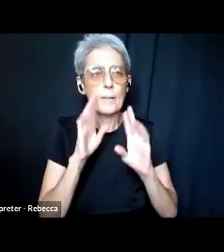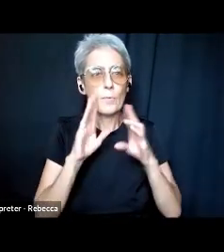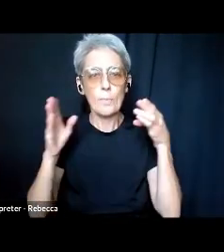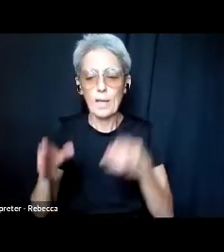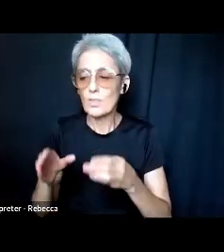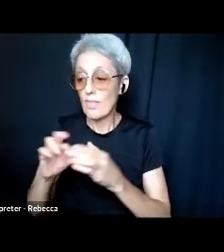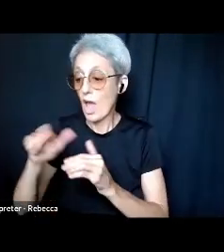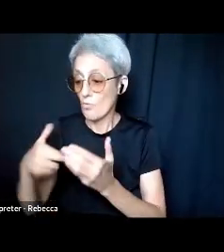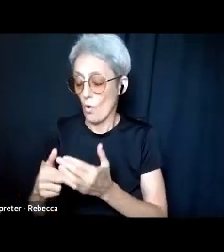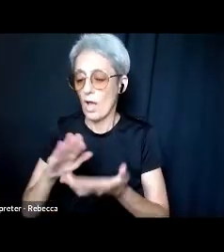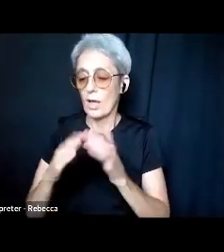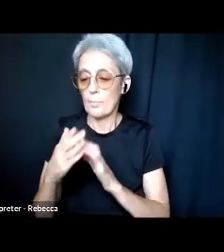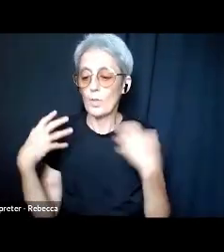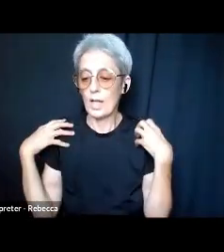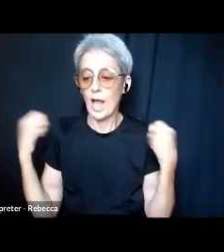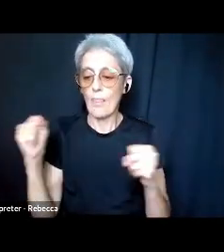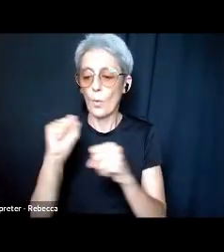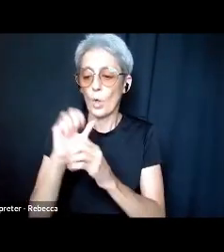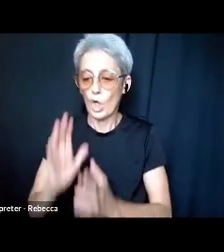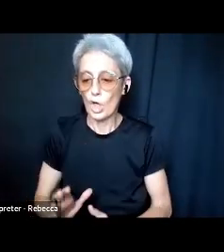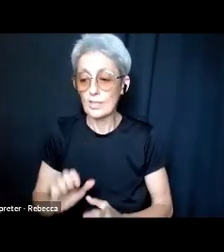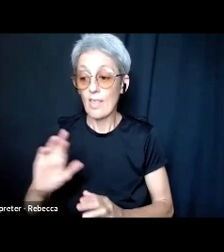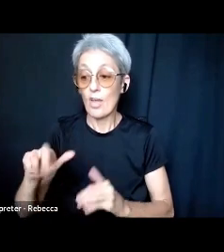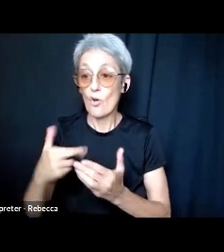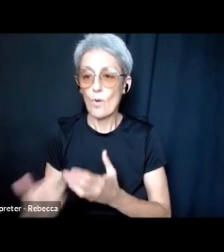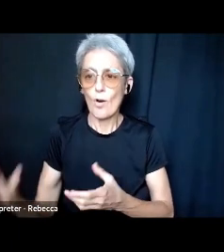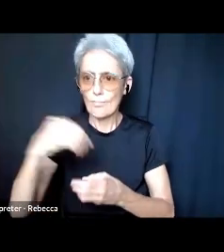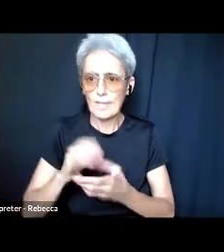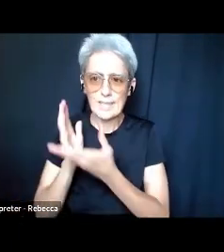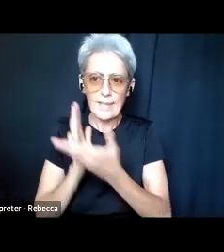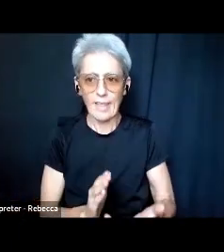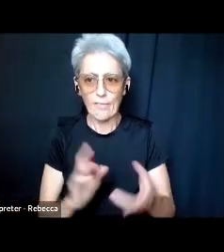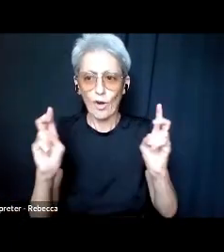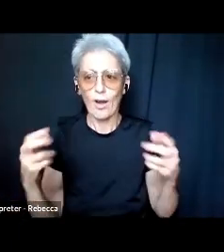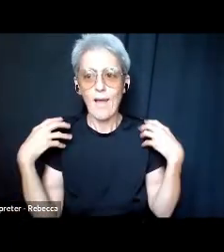health workers in delivering services. Next slide.